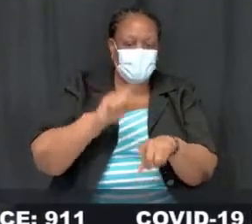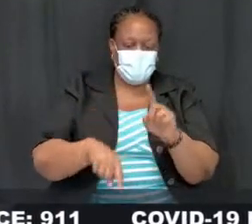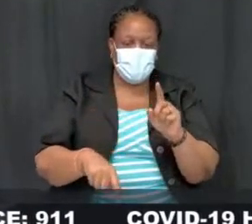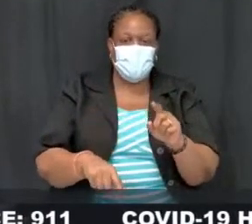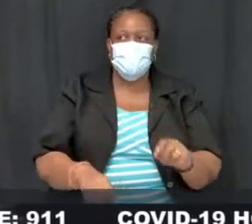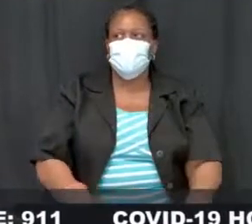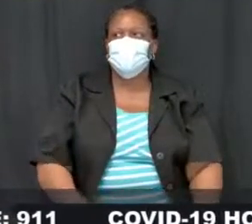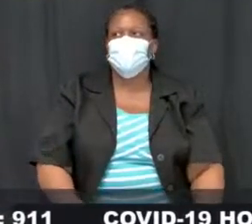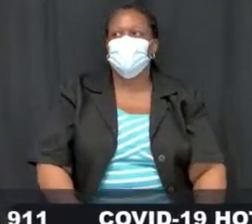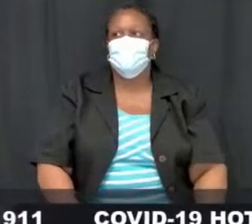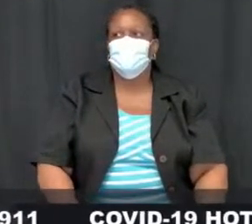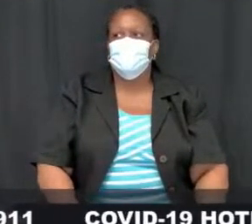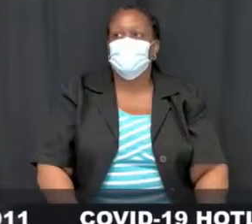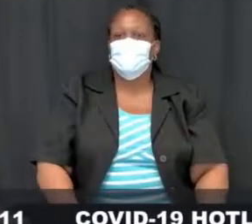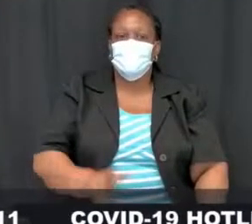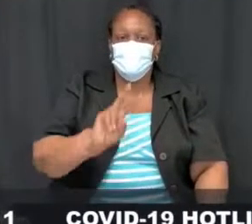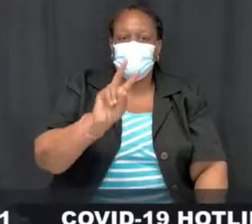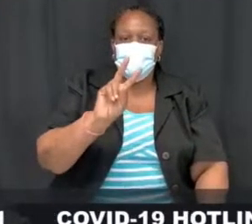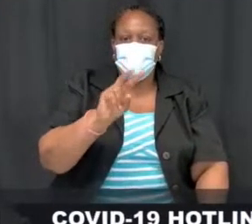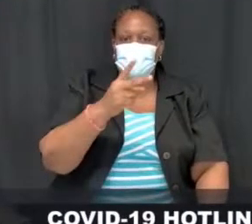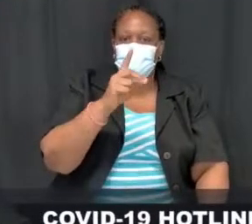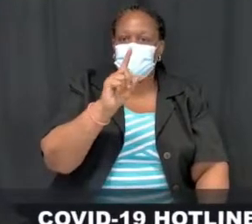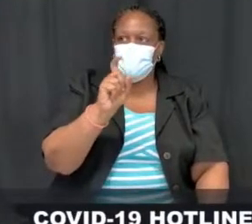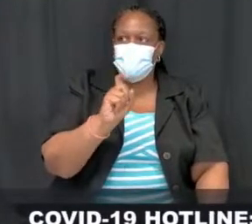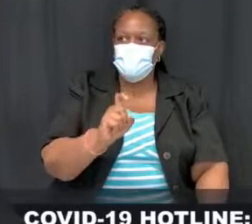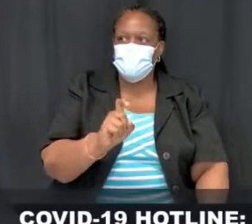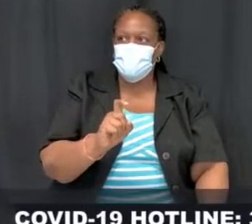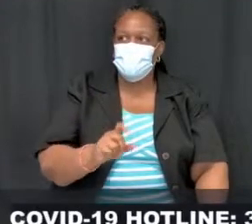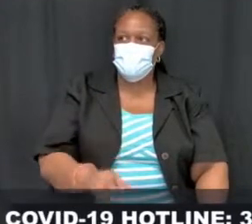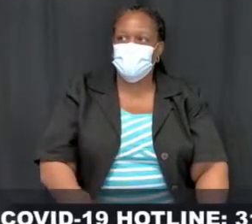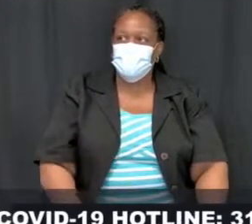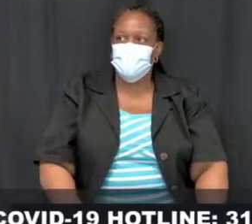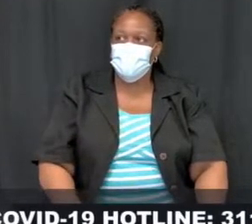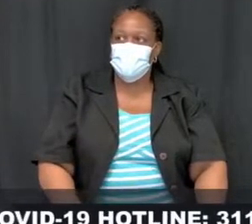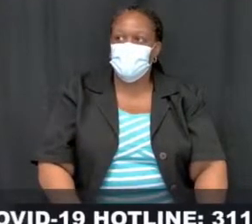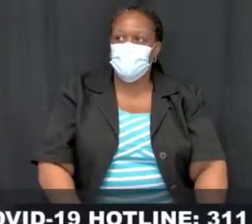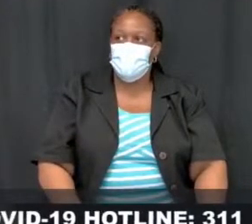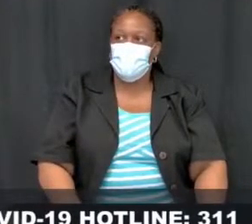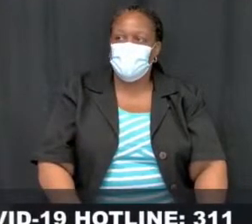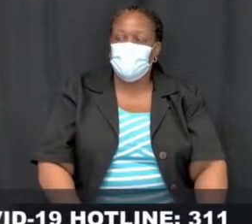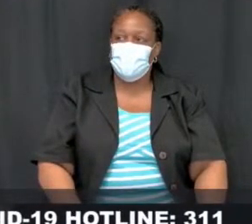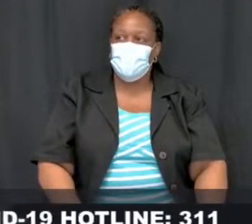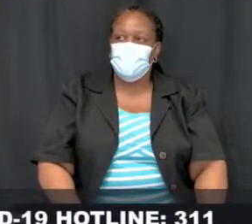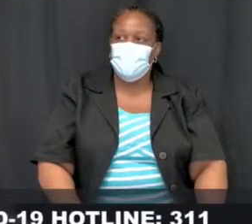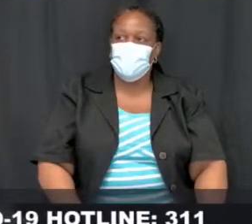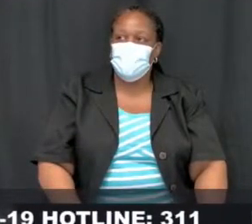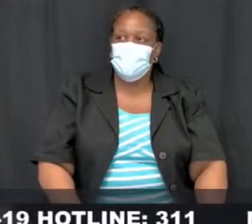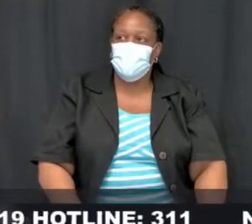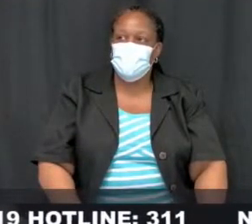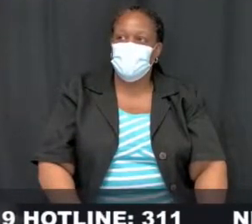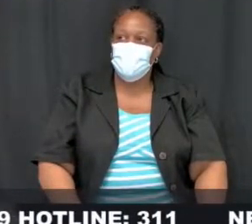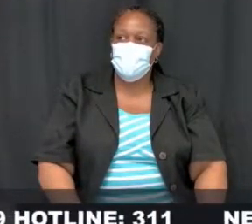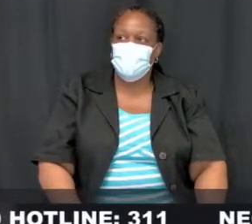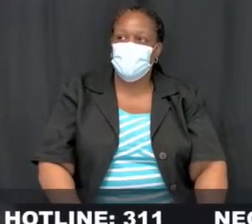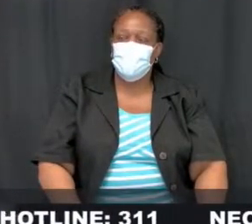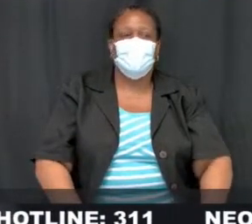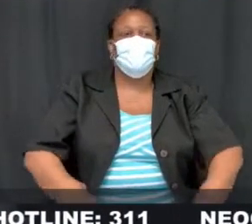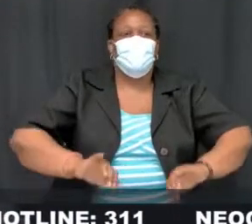under what circumstances can someone still die after having been